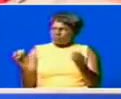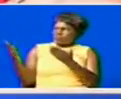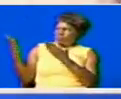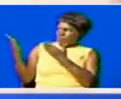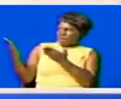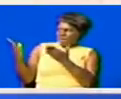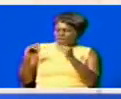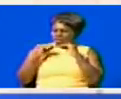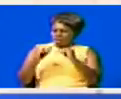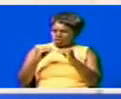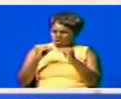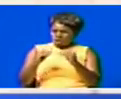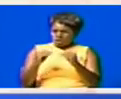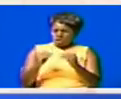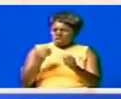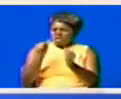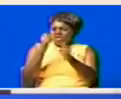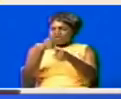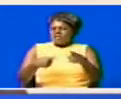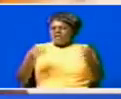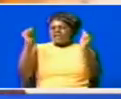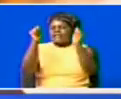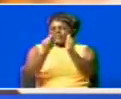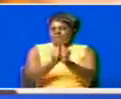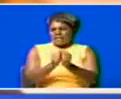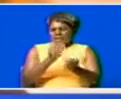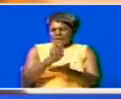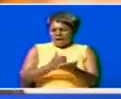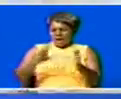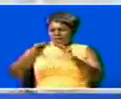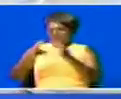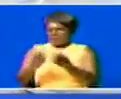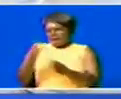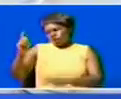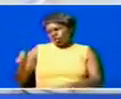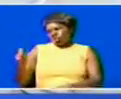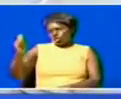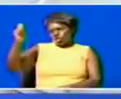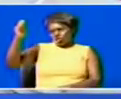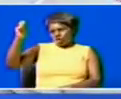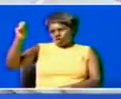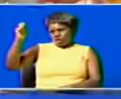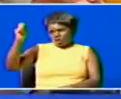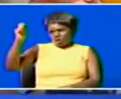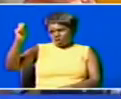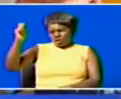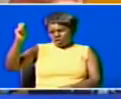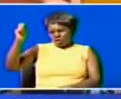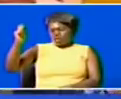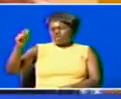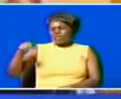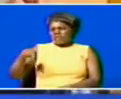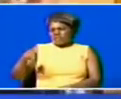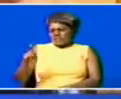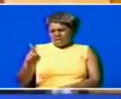Catherine has taught for almost a decade, and even though nearly half of her class will be taller than her by the end of the year, she has